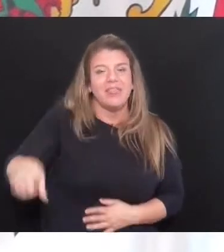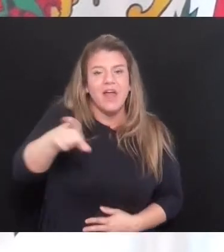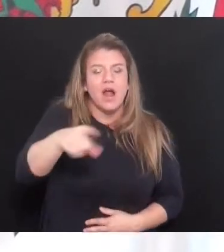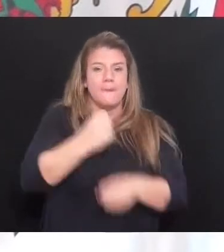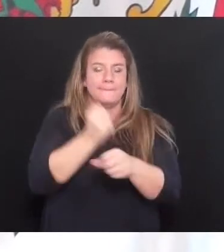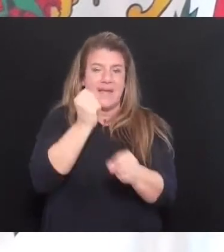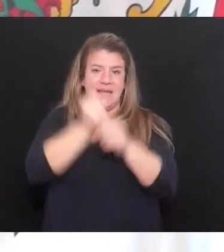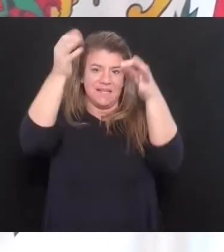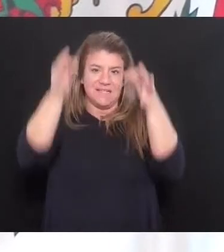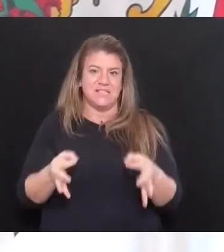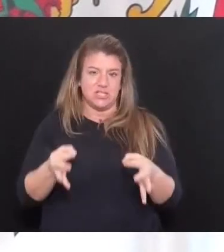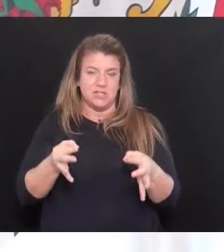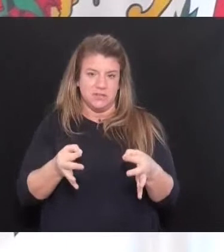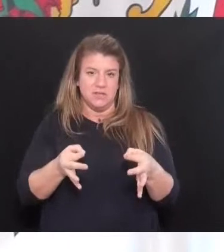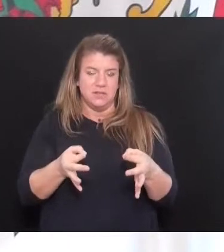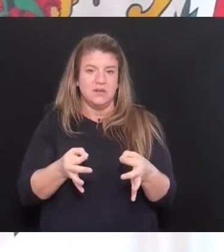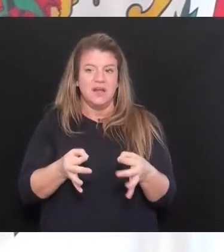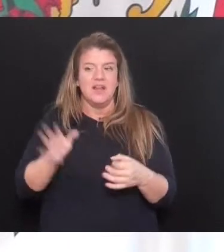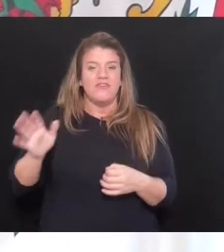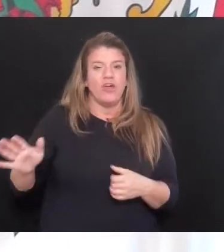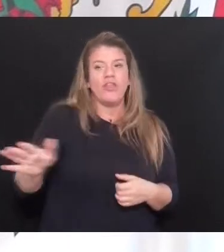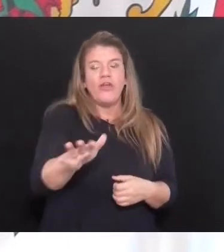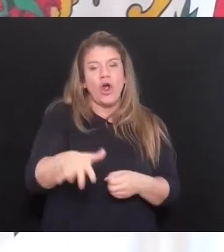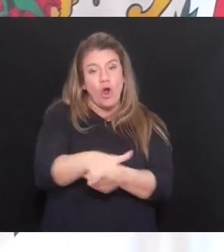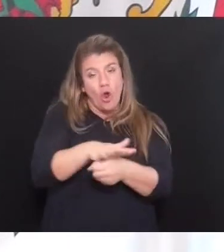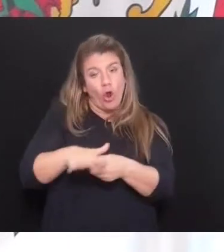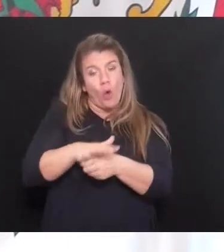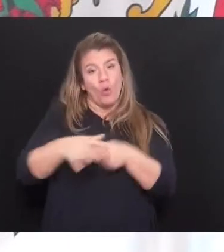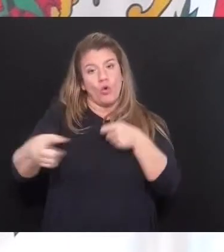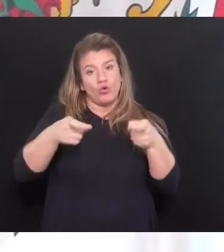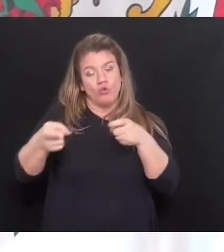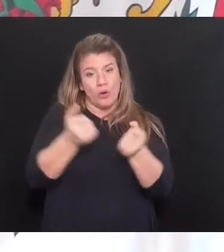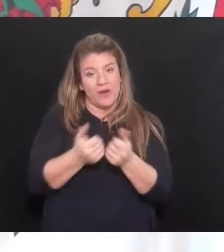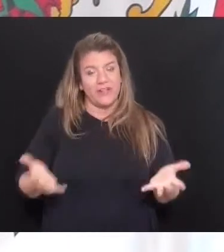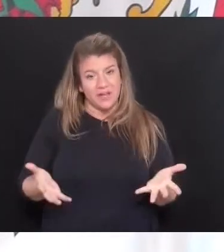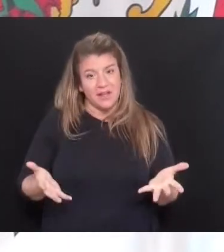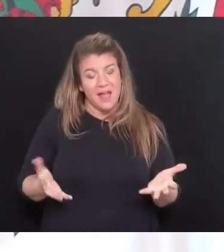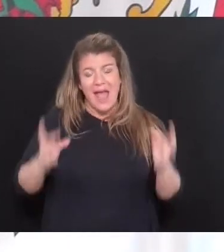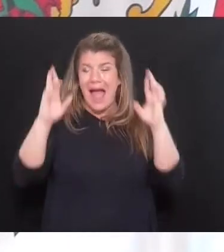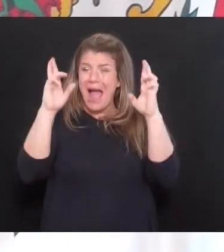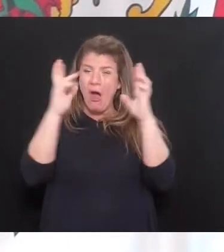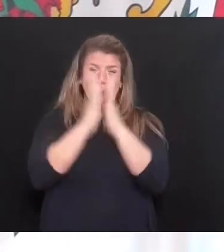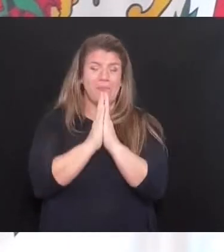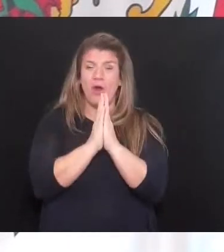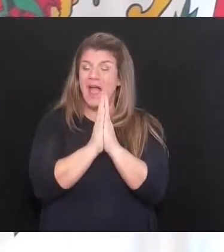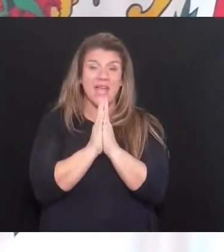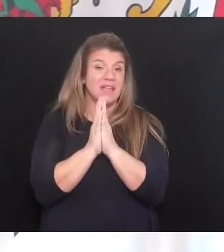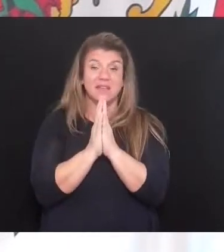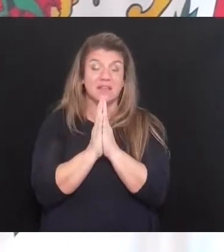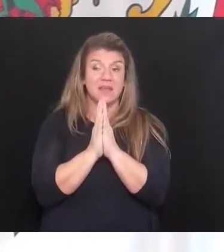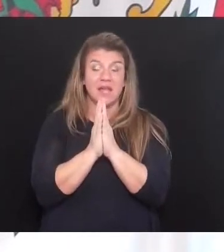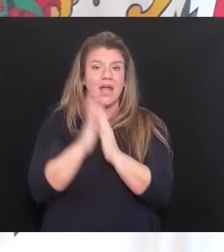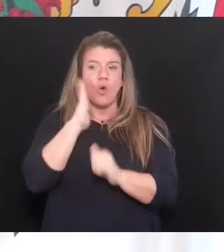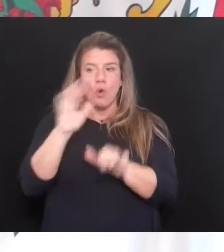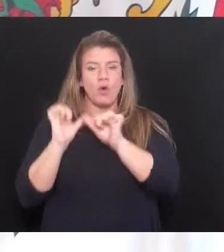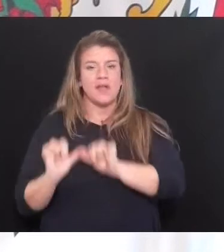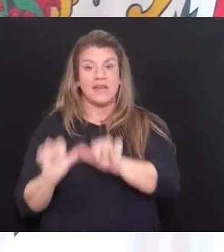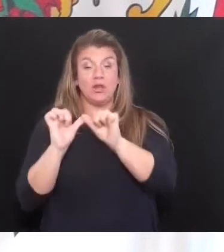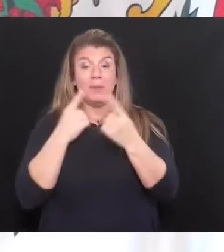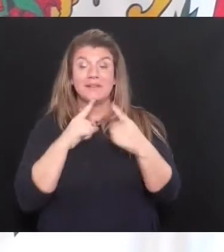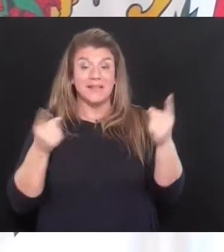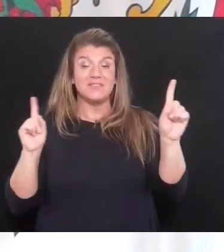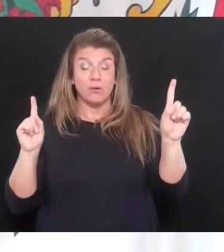and from the standpoint of their local control and everything, I hope and pray that it'll continue to